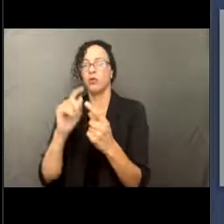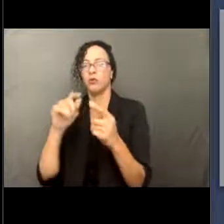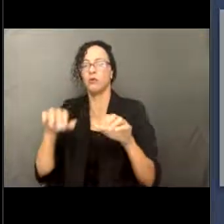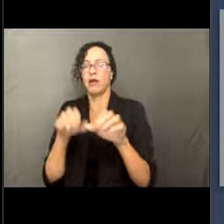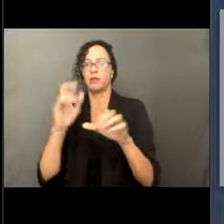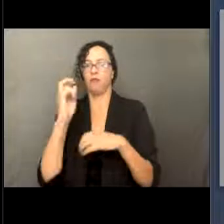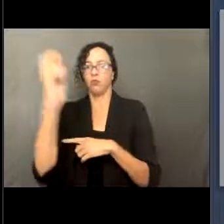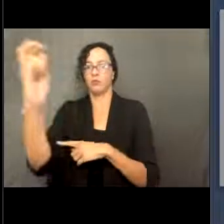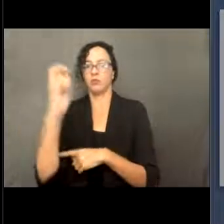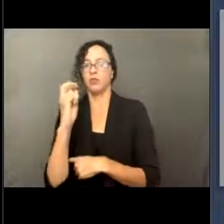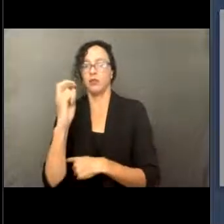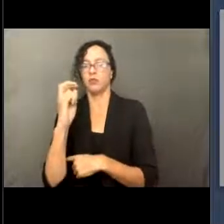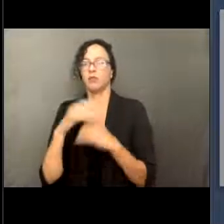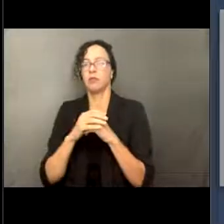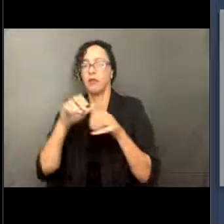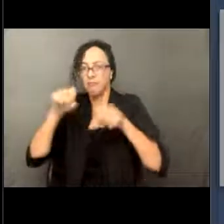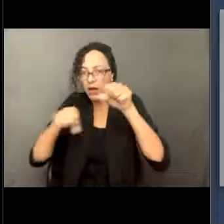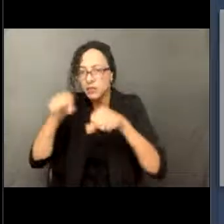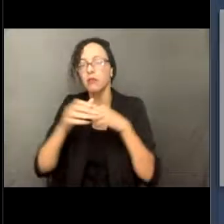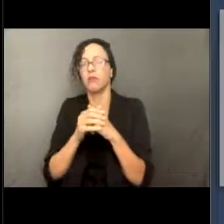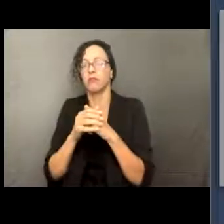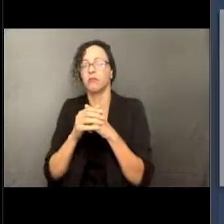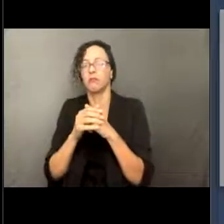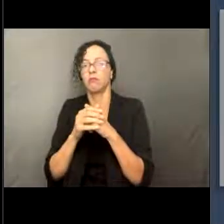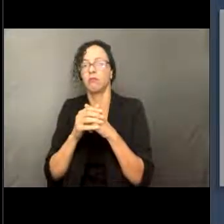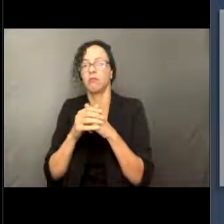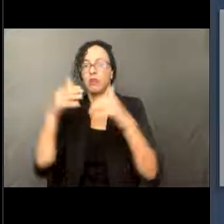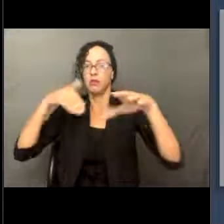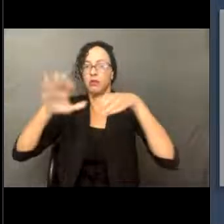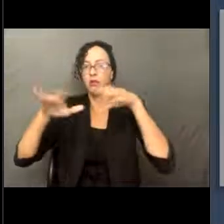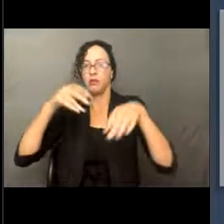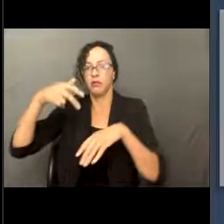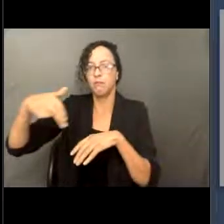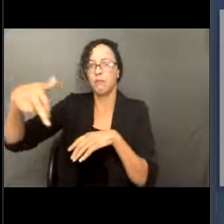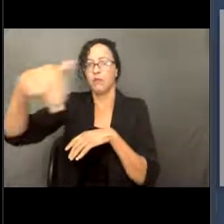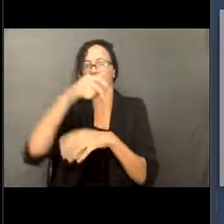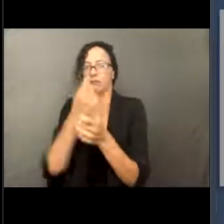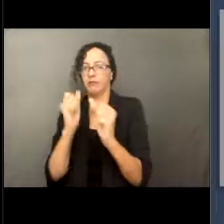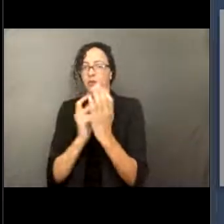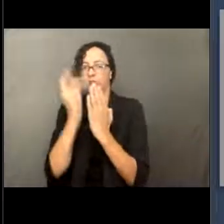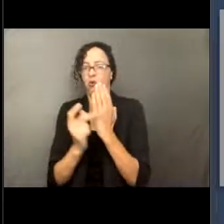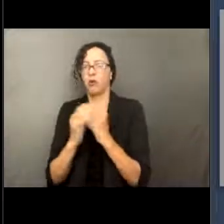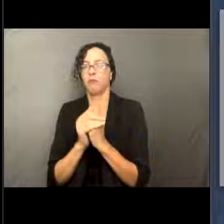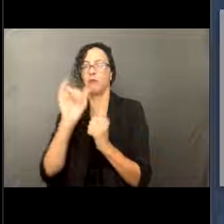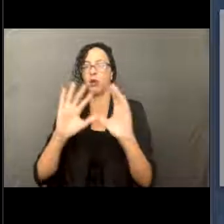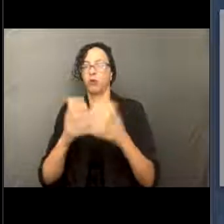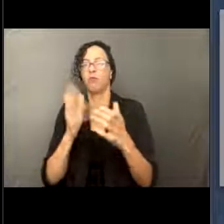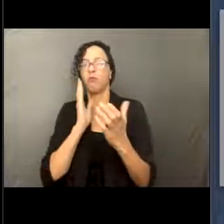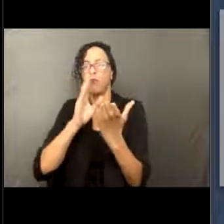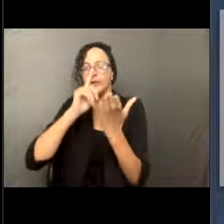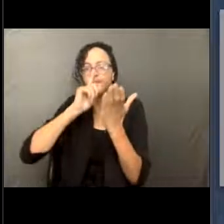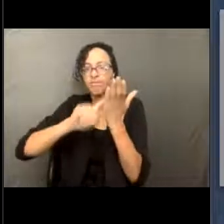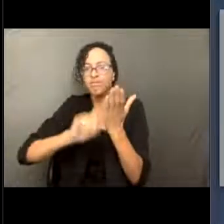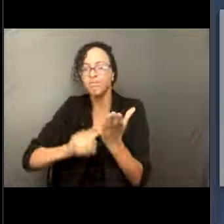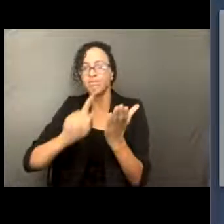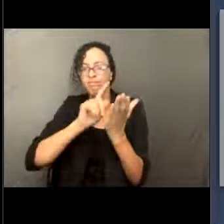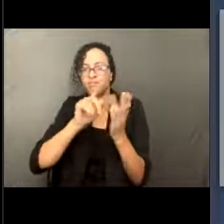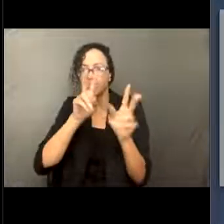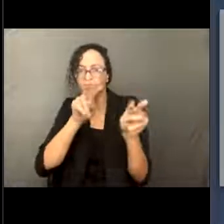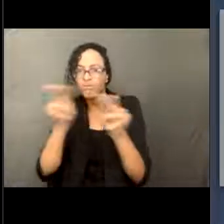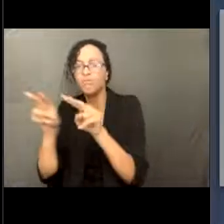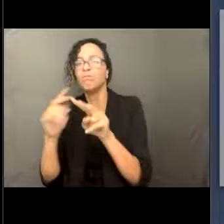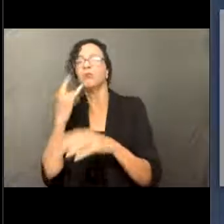transportation, bicycling, and pedestrian safety programs. This group is going to inventory California's current actions and investments in